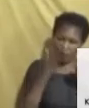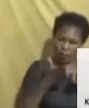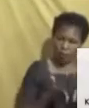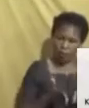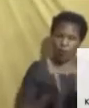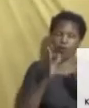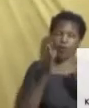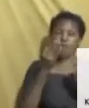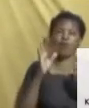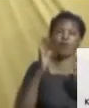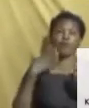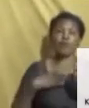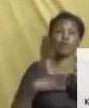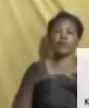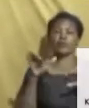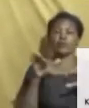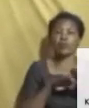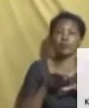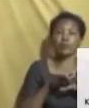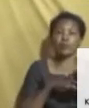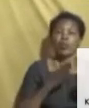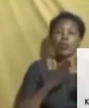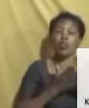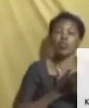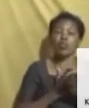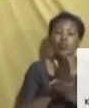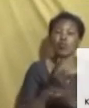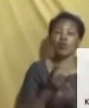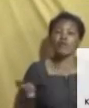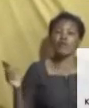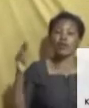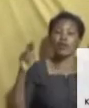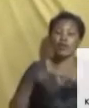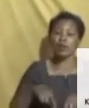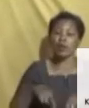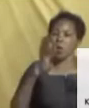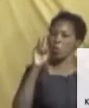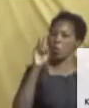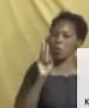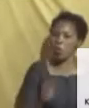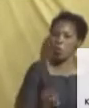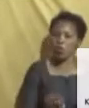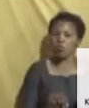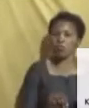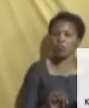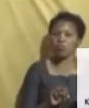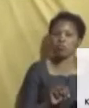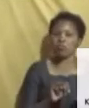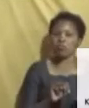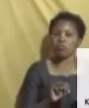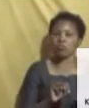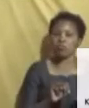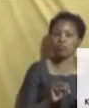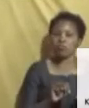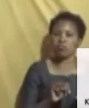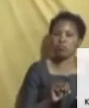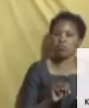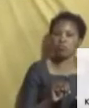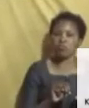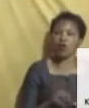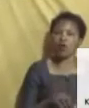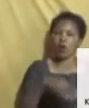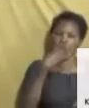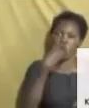for people's participation is through the referendum. No, that cannot be the case. The 4 sequential